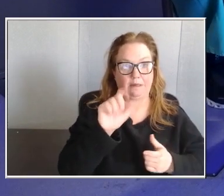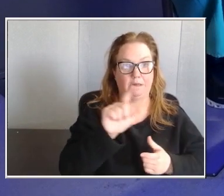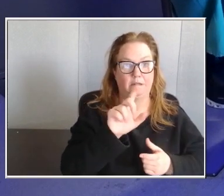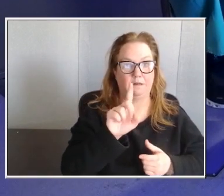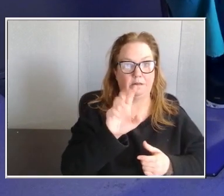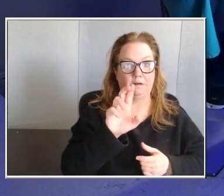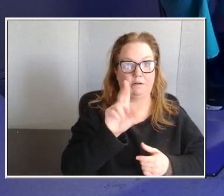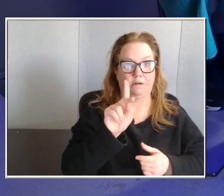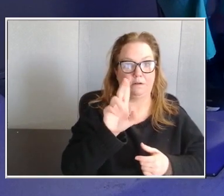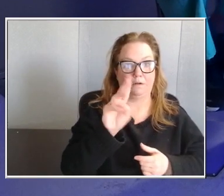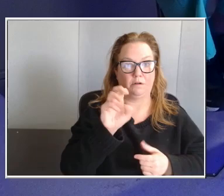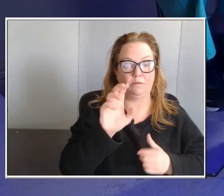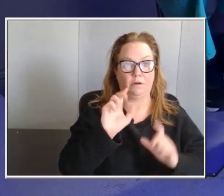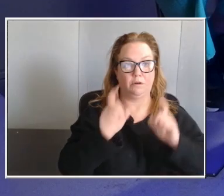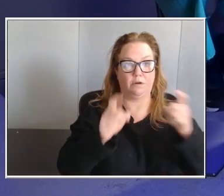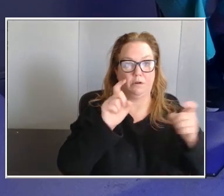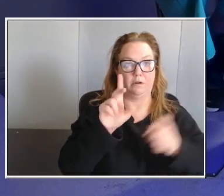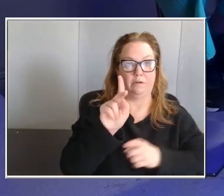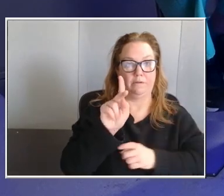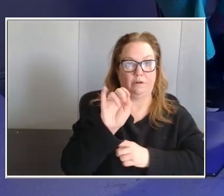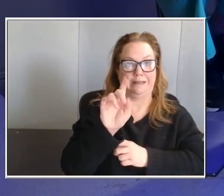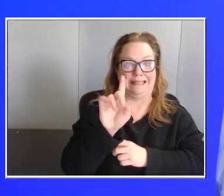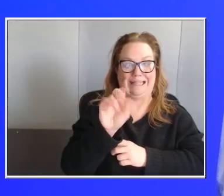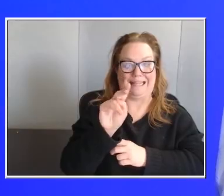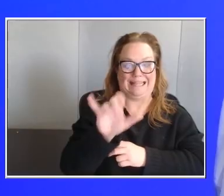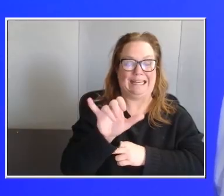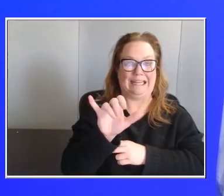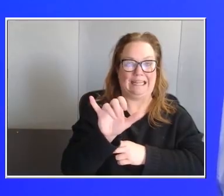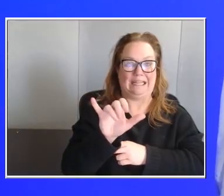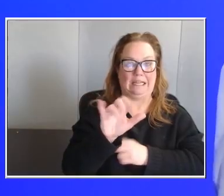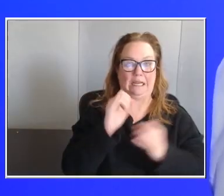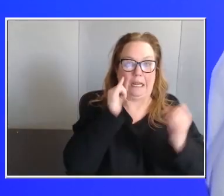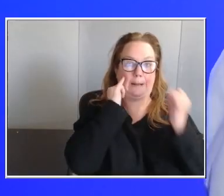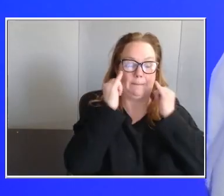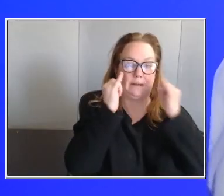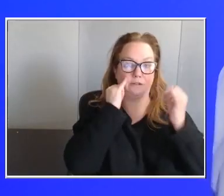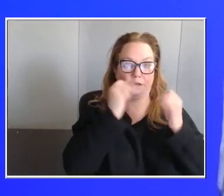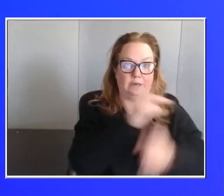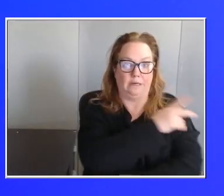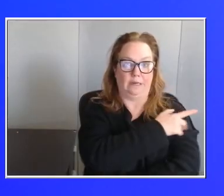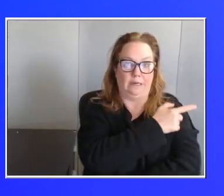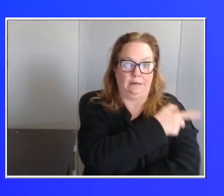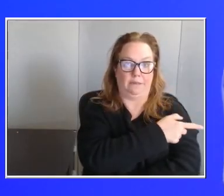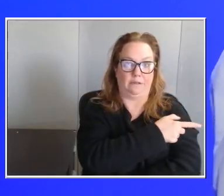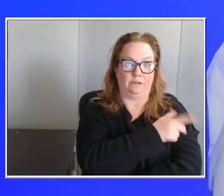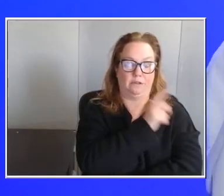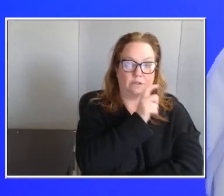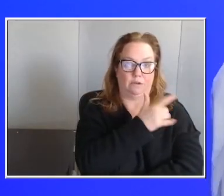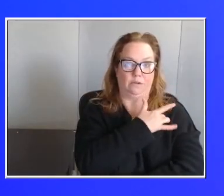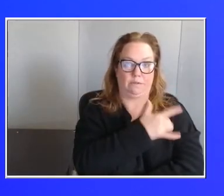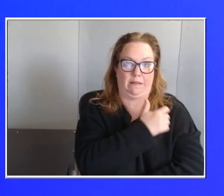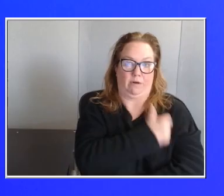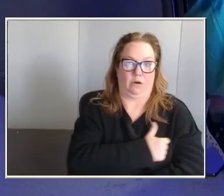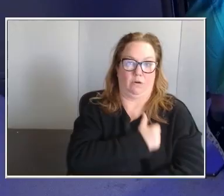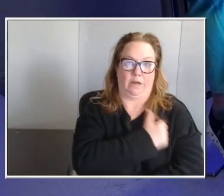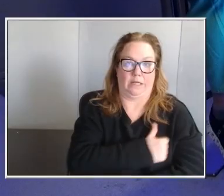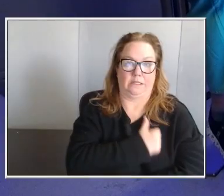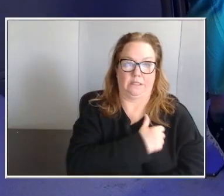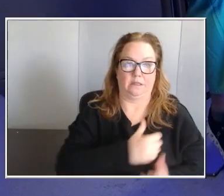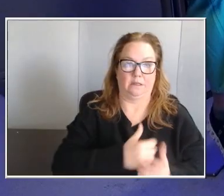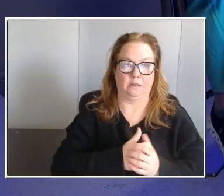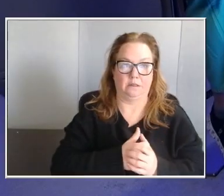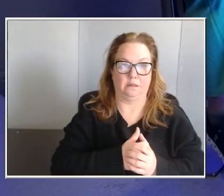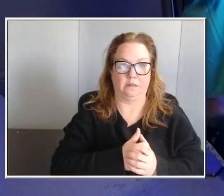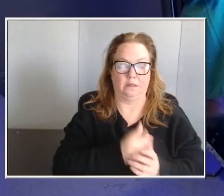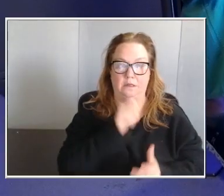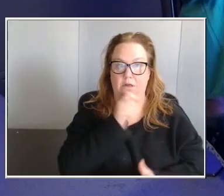does our donors for the kidney here, and I imagine patients don't usually have regrets. I don't. No, not